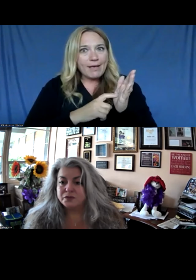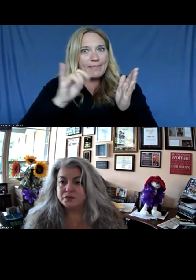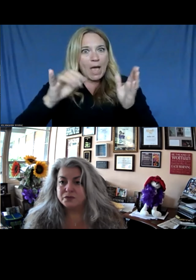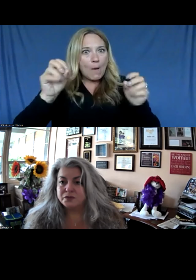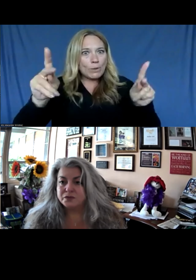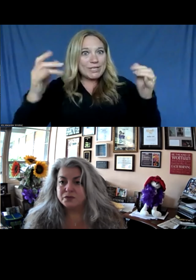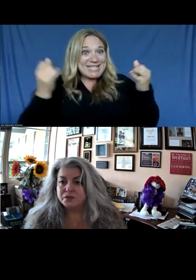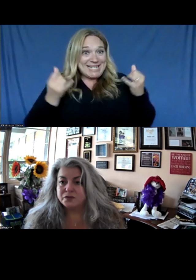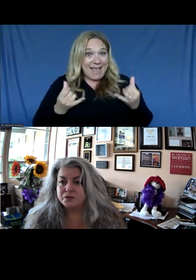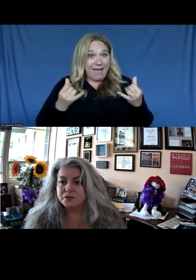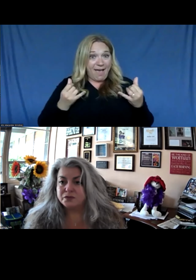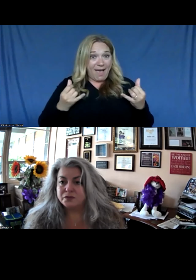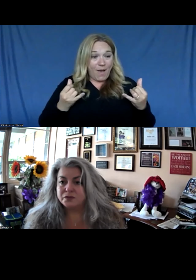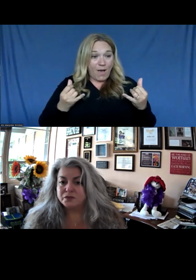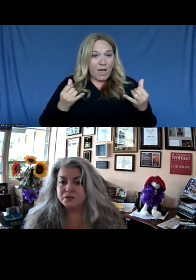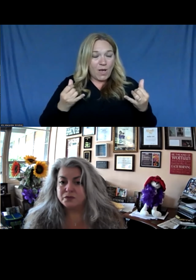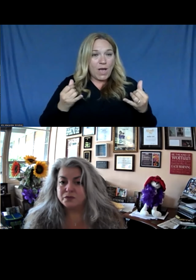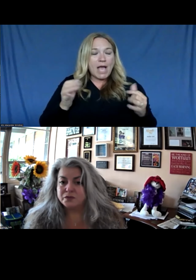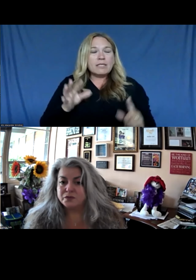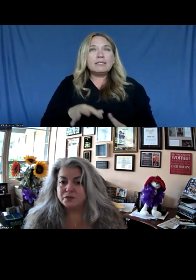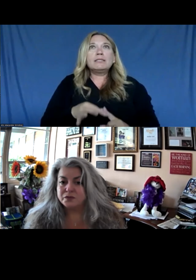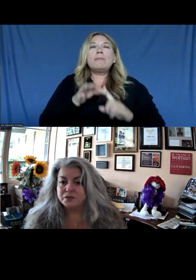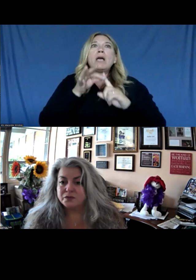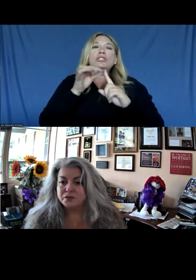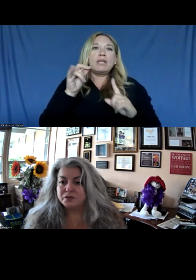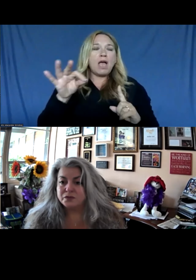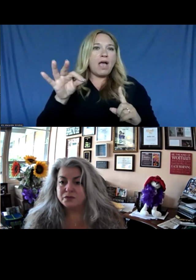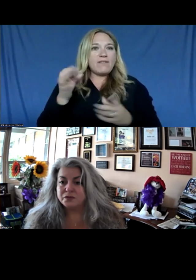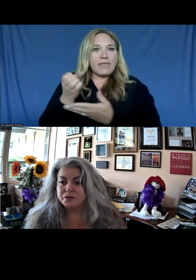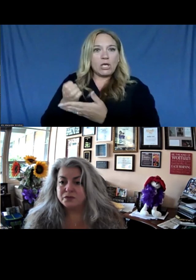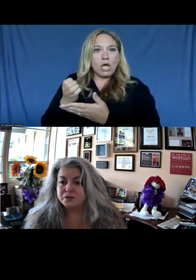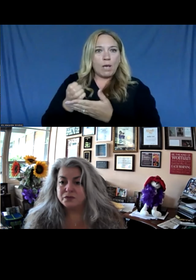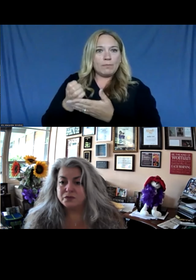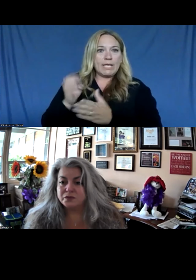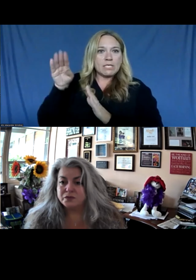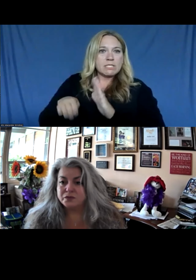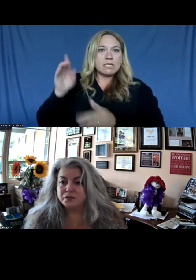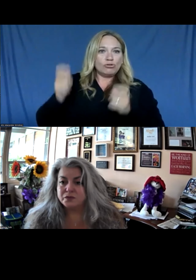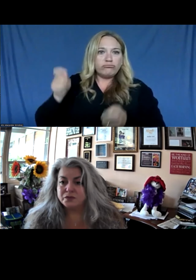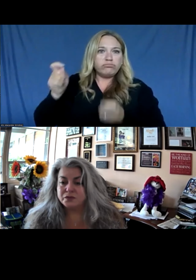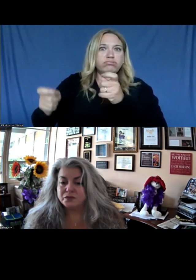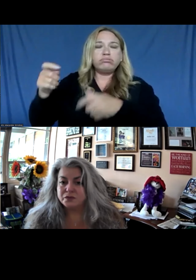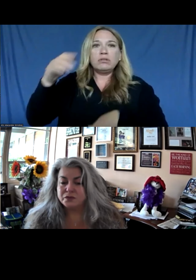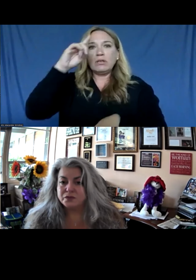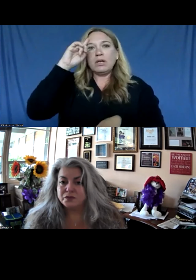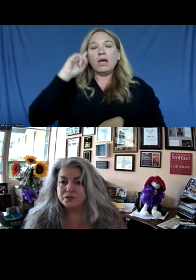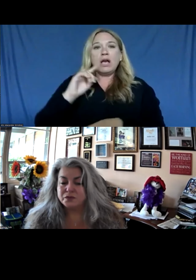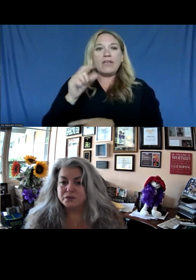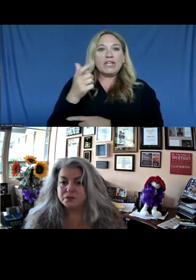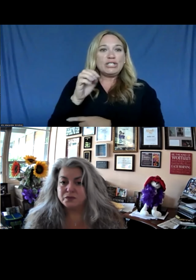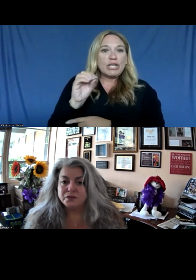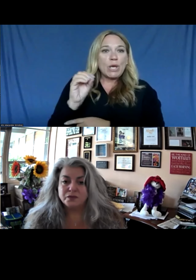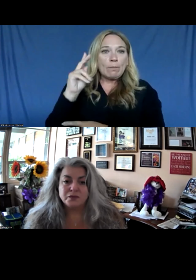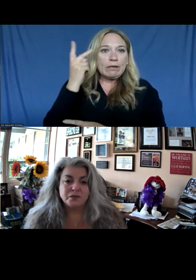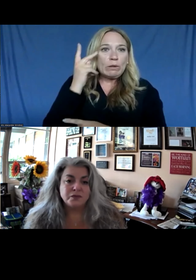especially given the volatility with the economy, the geopolitical situation, which also